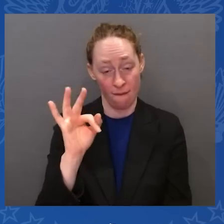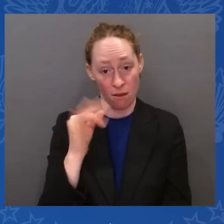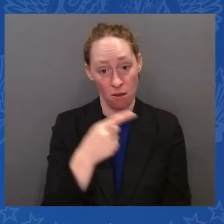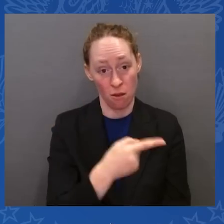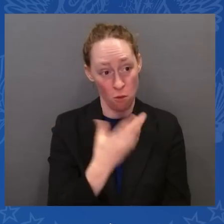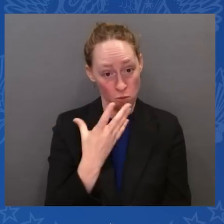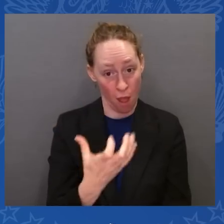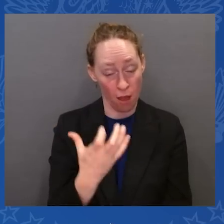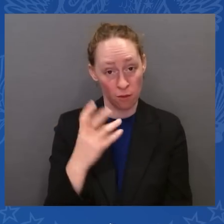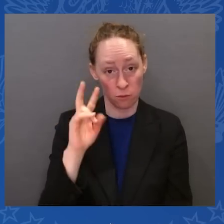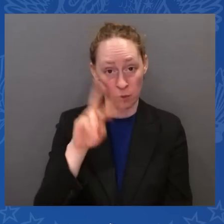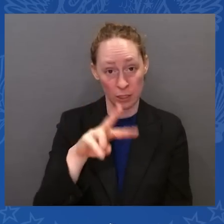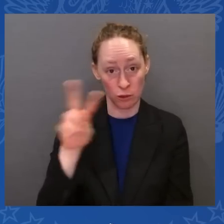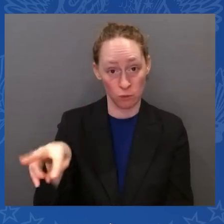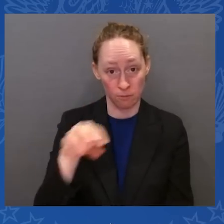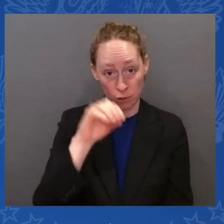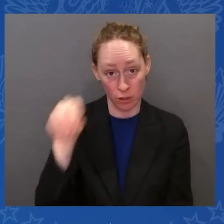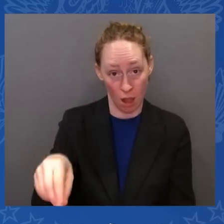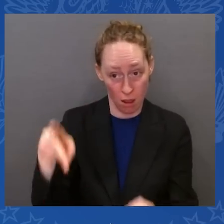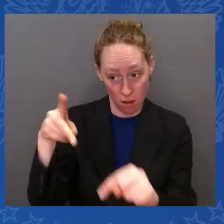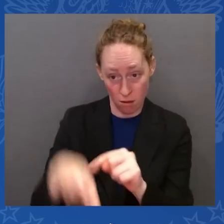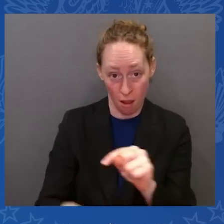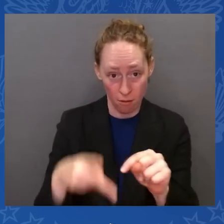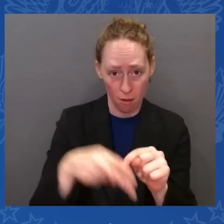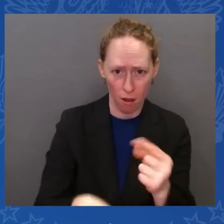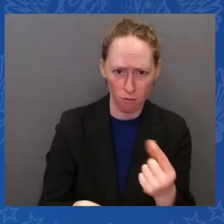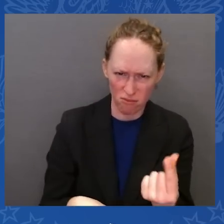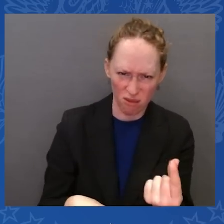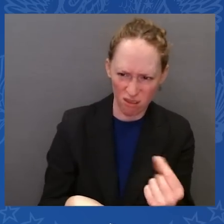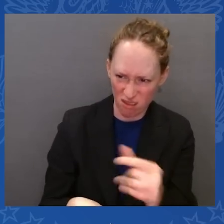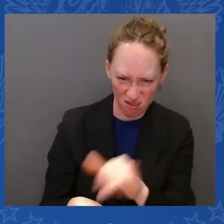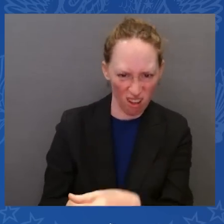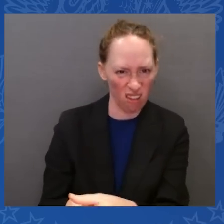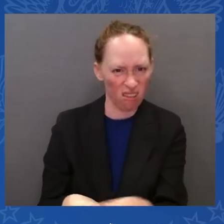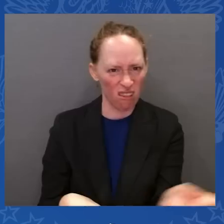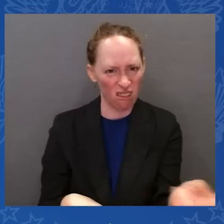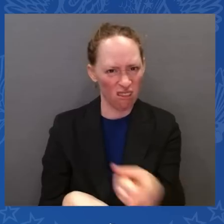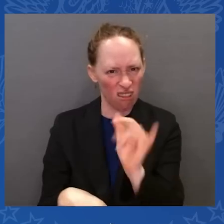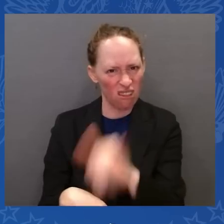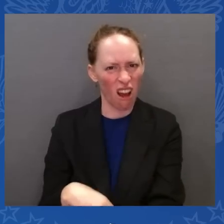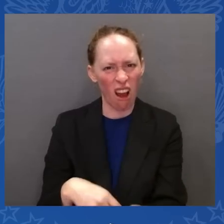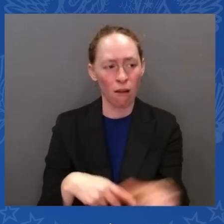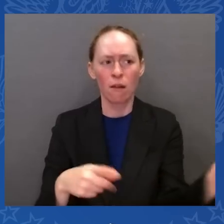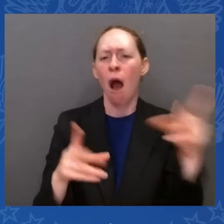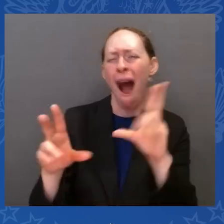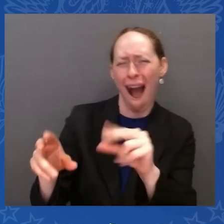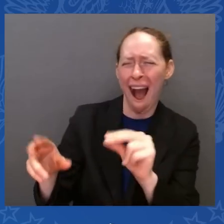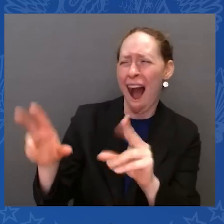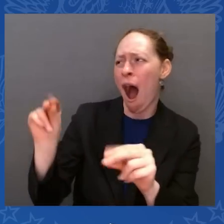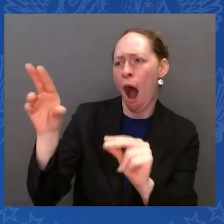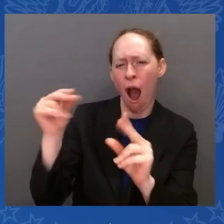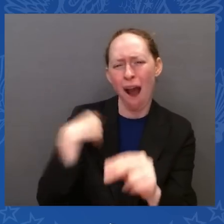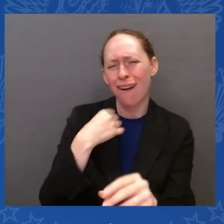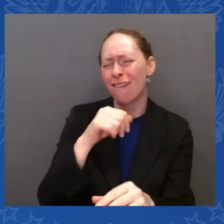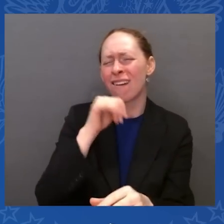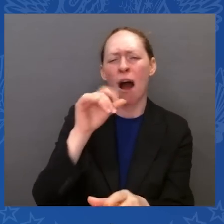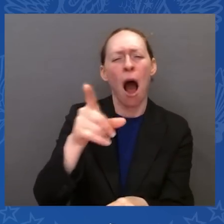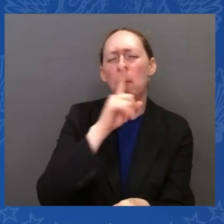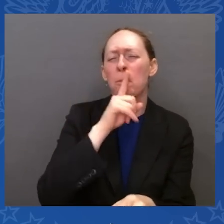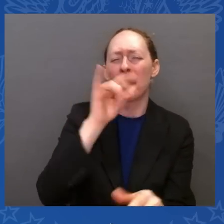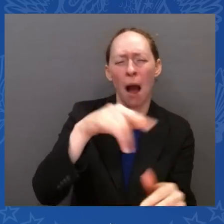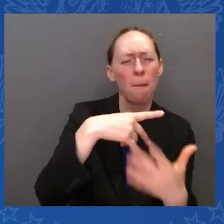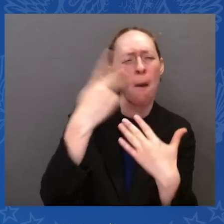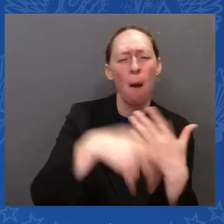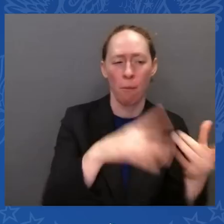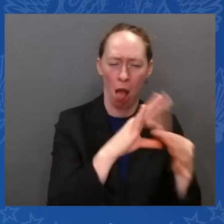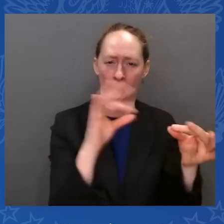not going to cut any of those programs, and you're saying the cut is 22% across the board, then you're going to have to cut a hell of a lot more